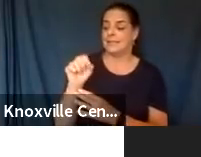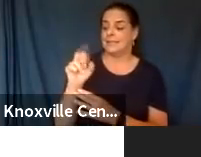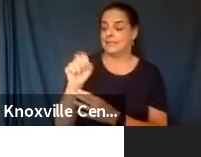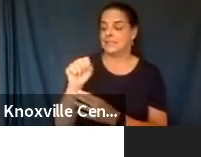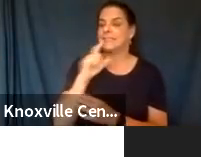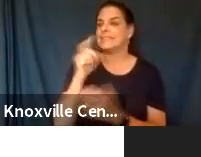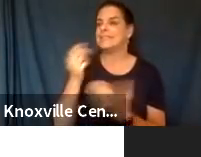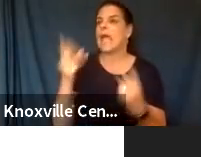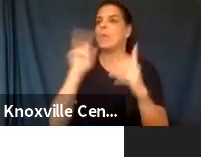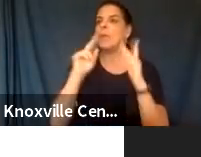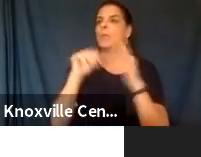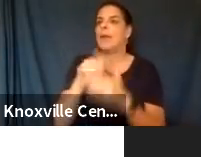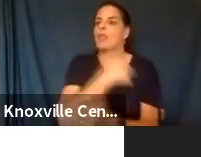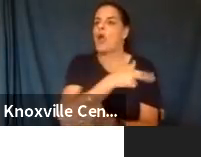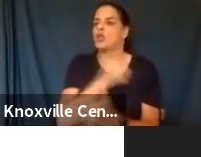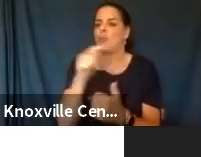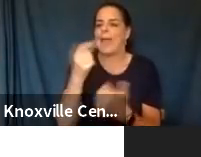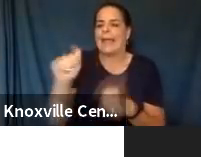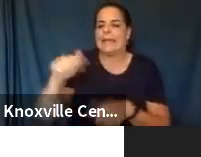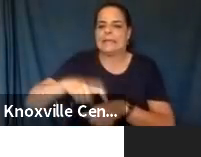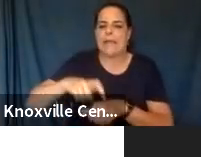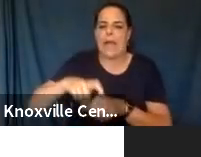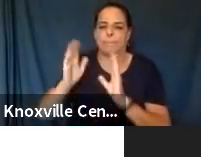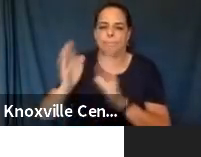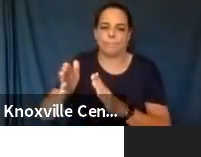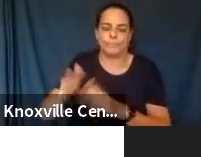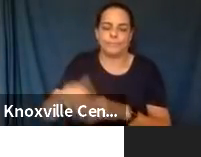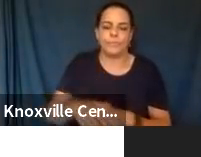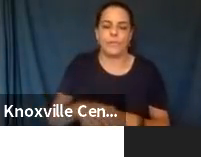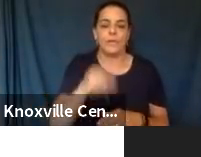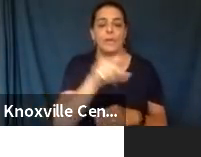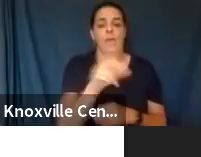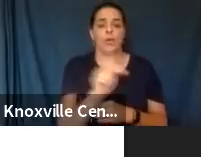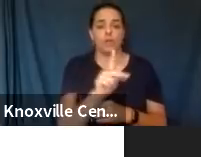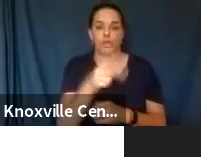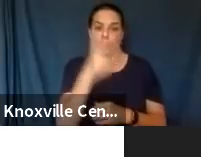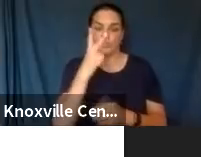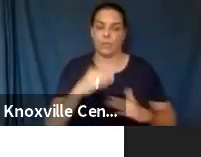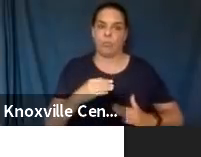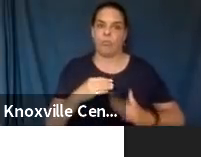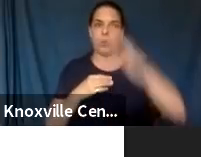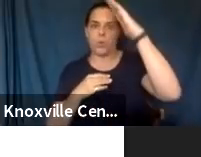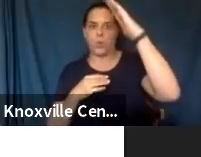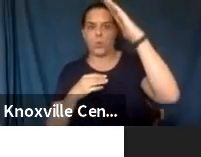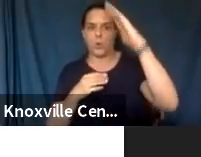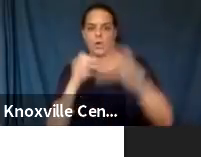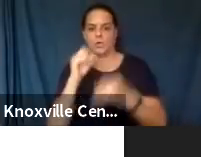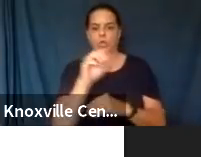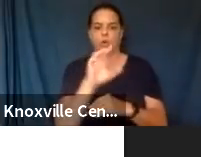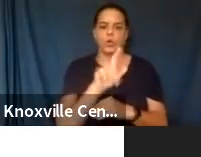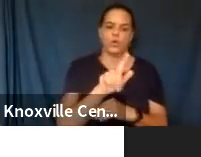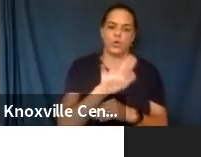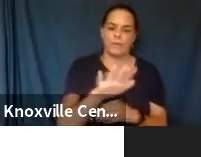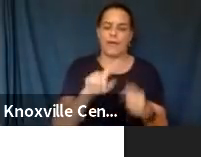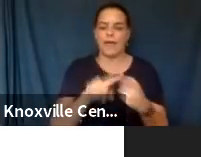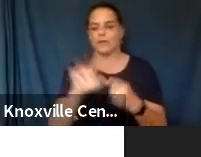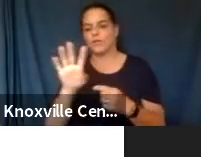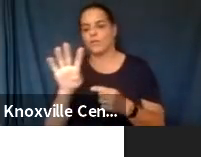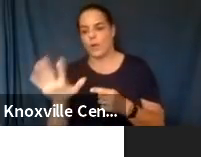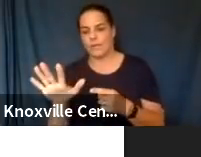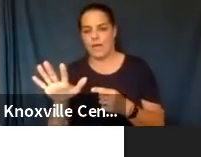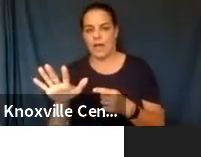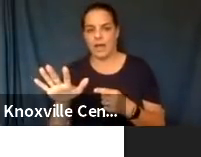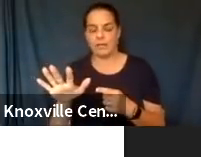one time. What you see here in Knox is a big spike. So 25 to 45, which